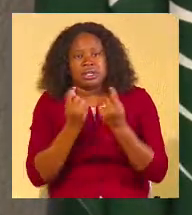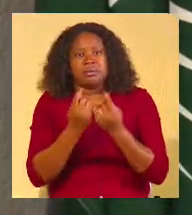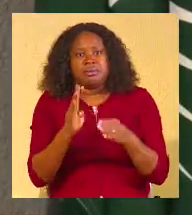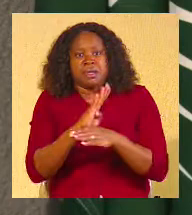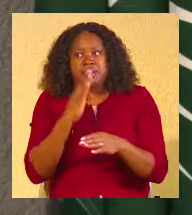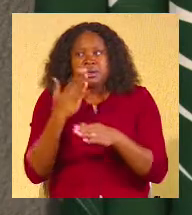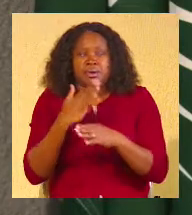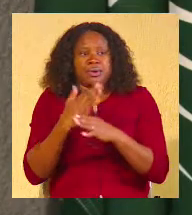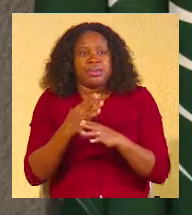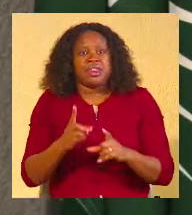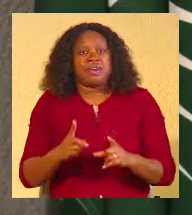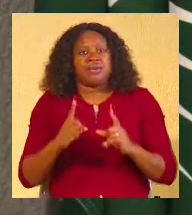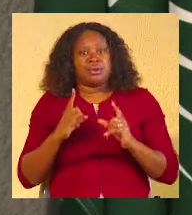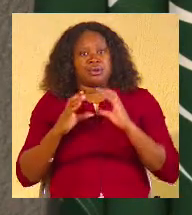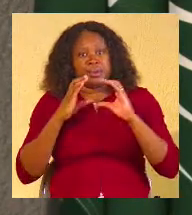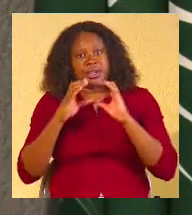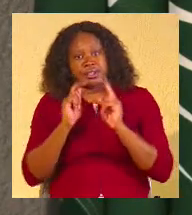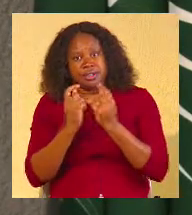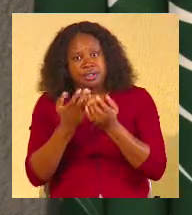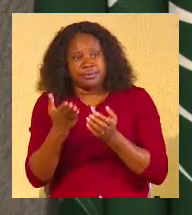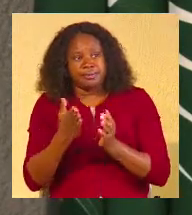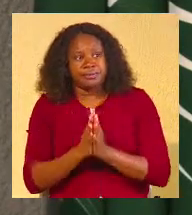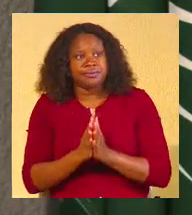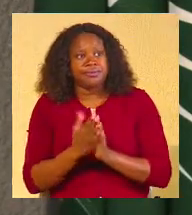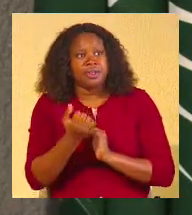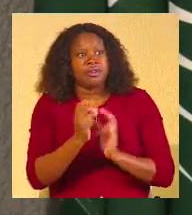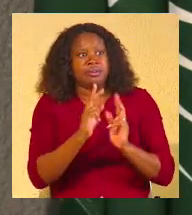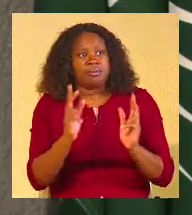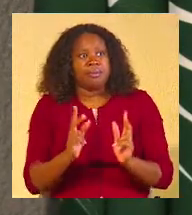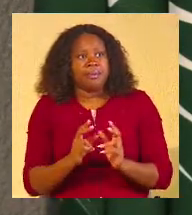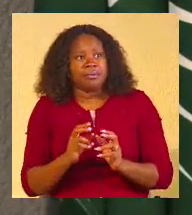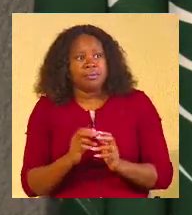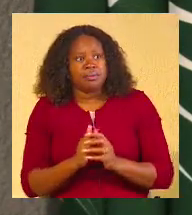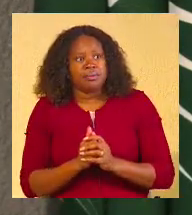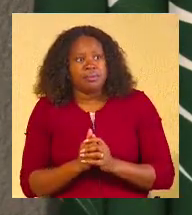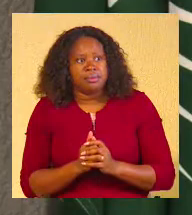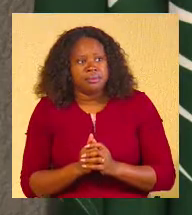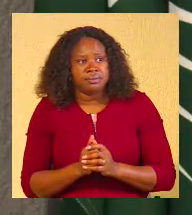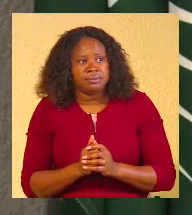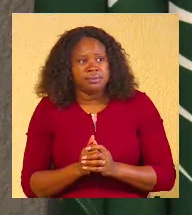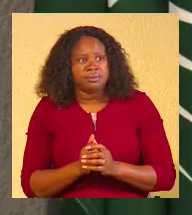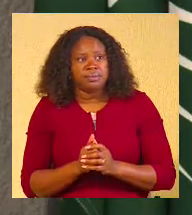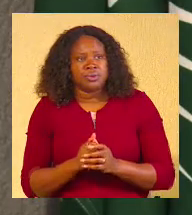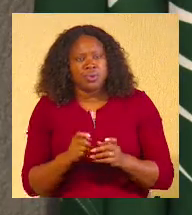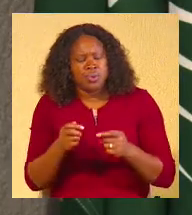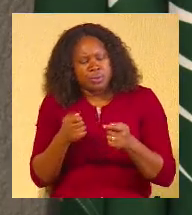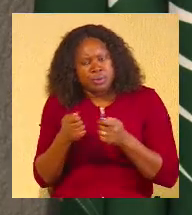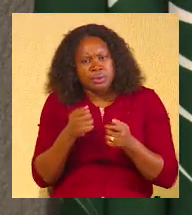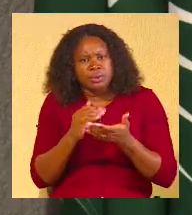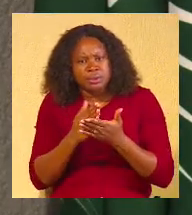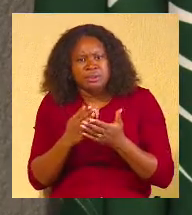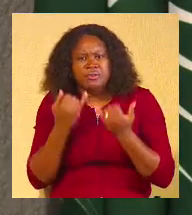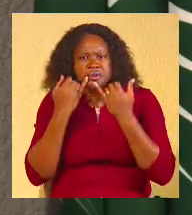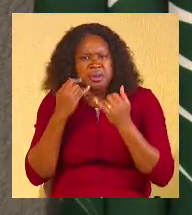this risk communication. They also has a group that is working in rumor management to really control some of this misinformation